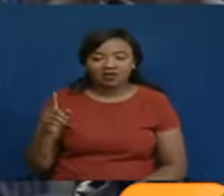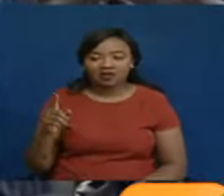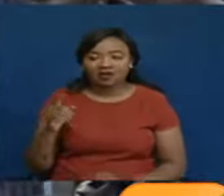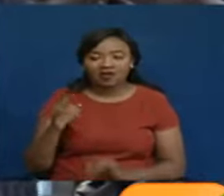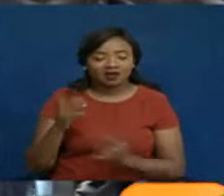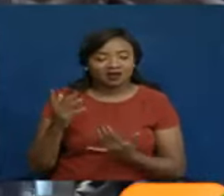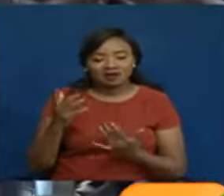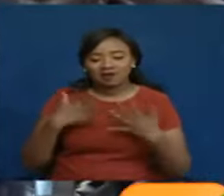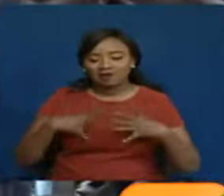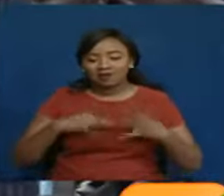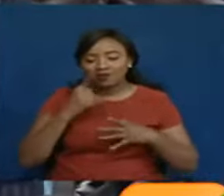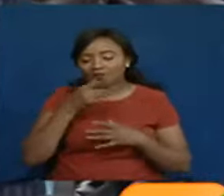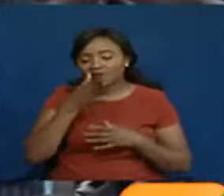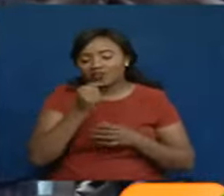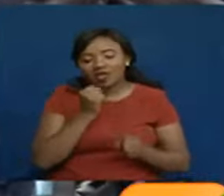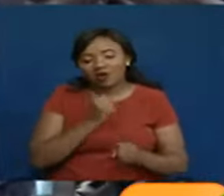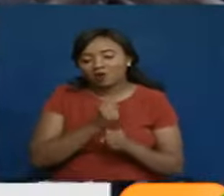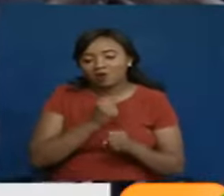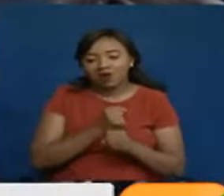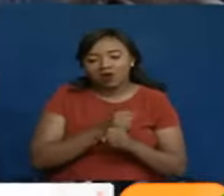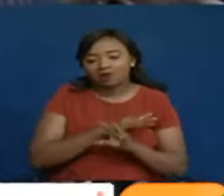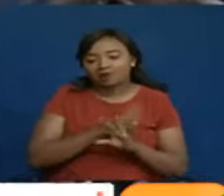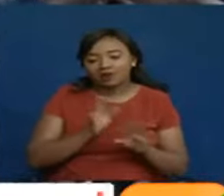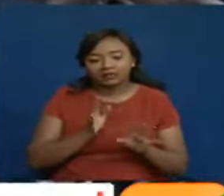of their duty